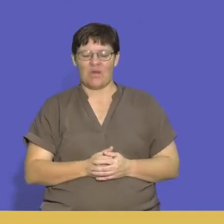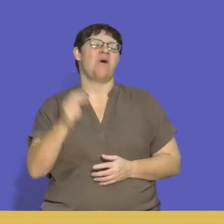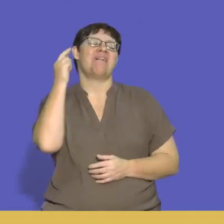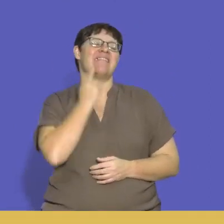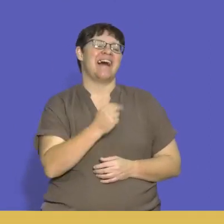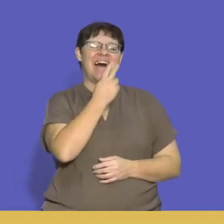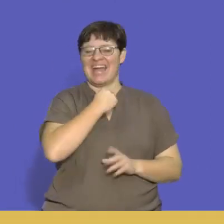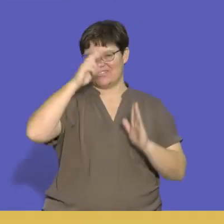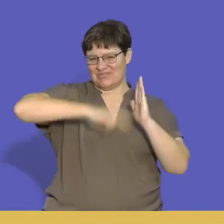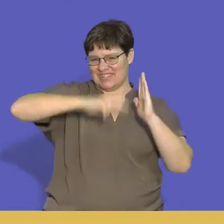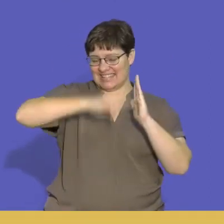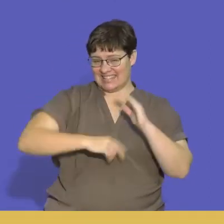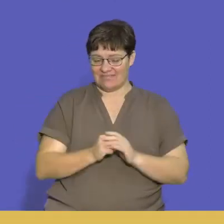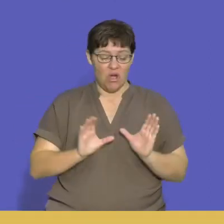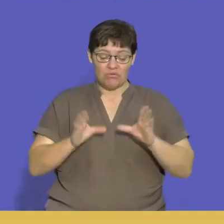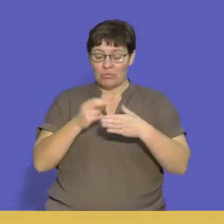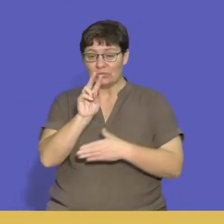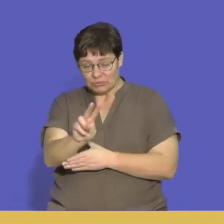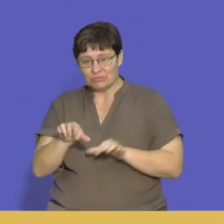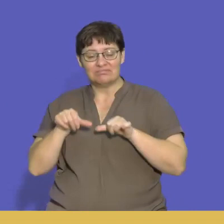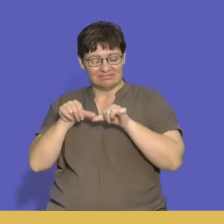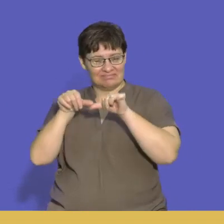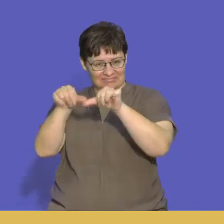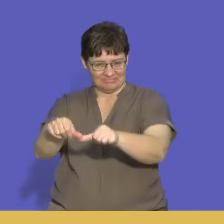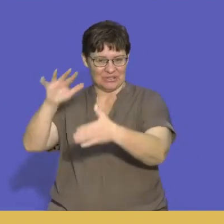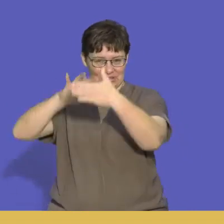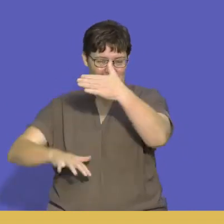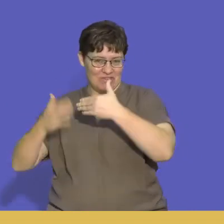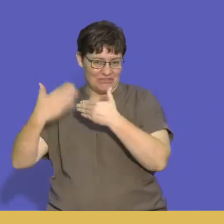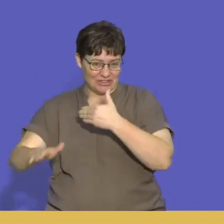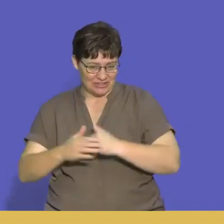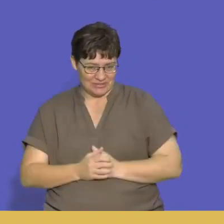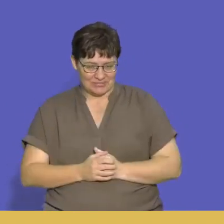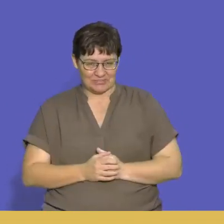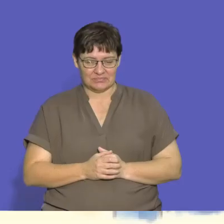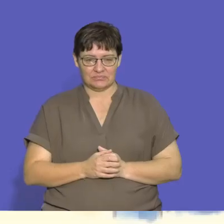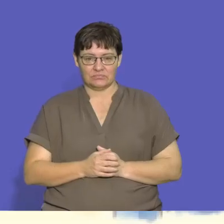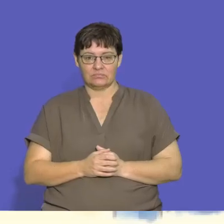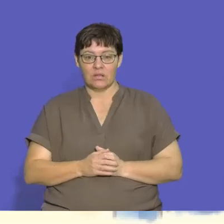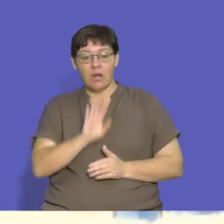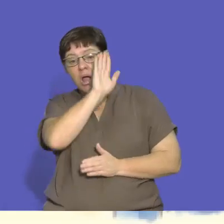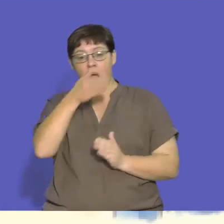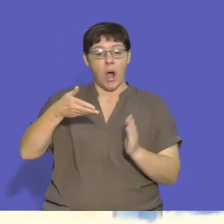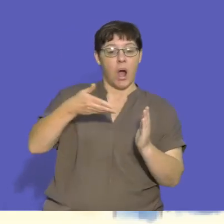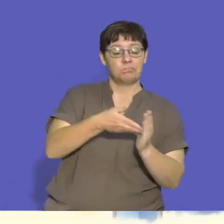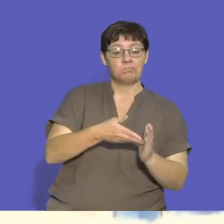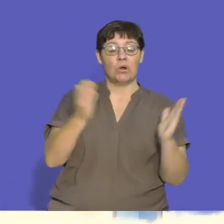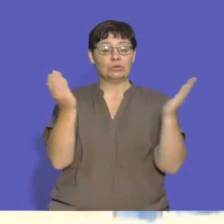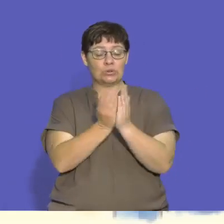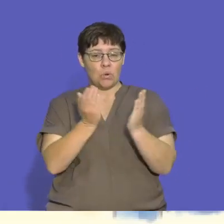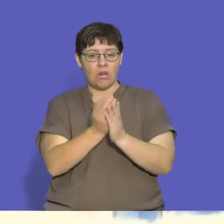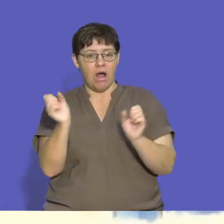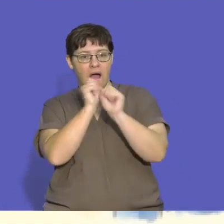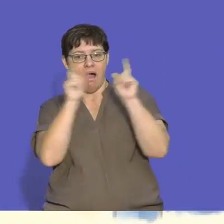That was lovely reading. Group 2 will now read the rest of the story. When they arrived at school,